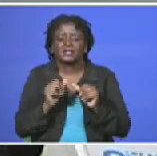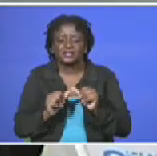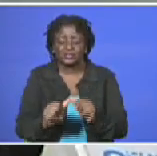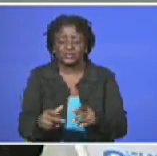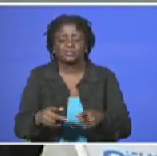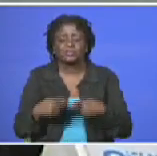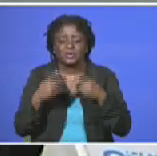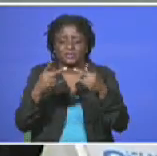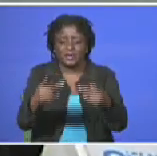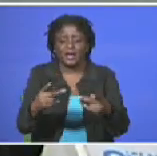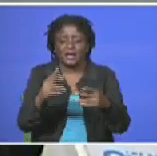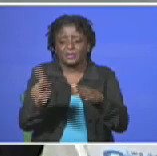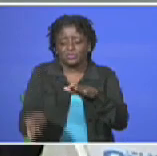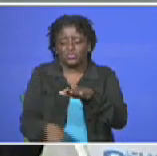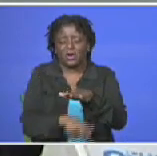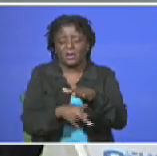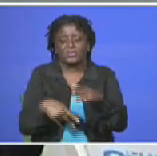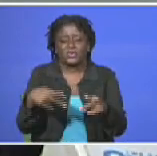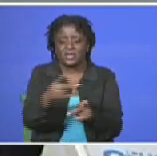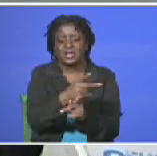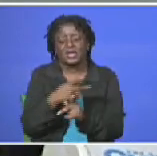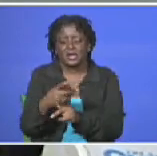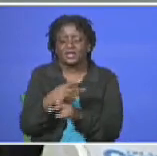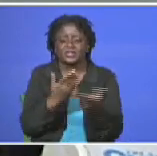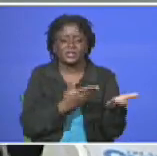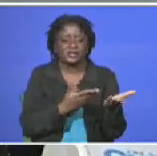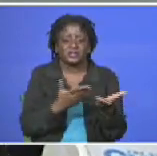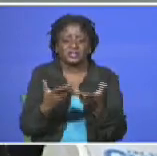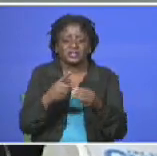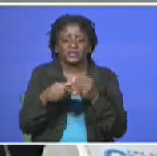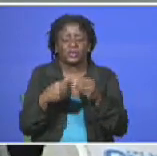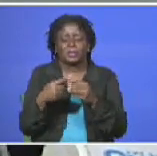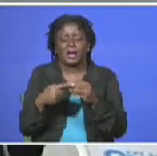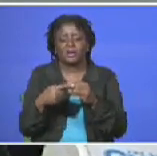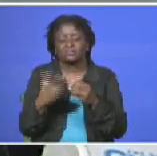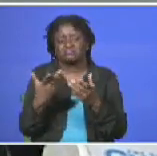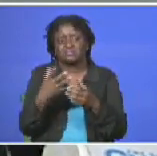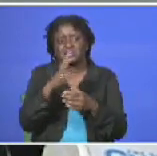care services to about almost 60,000 patients, 50,000, 55,000.